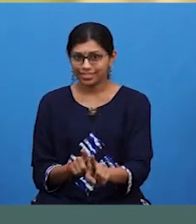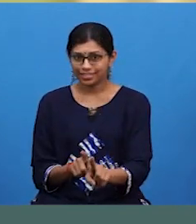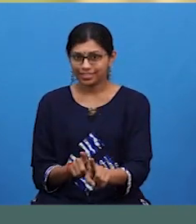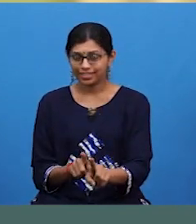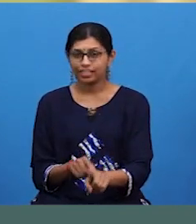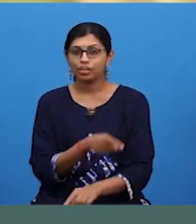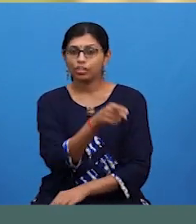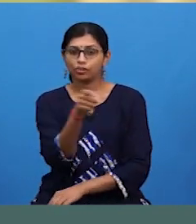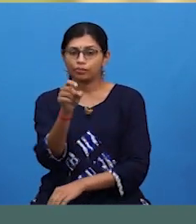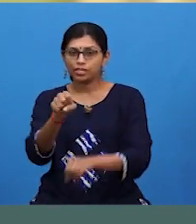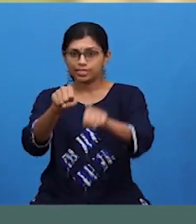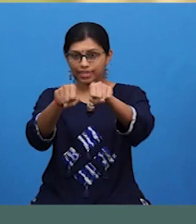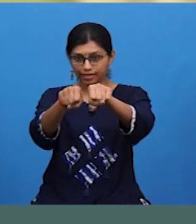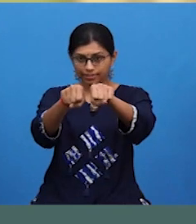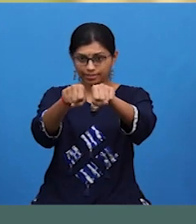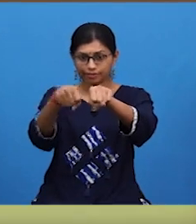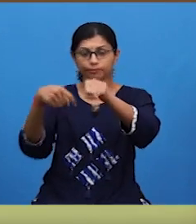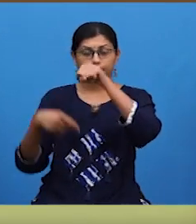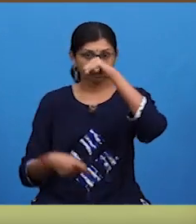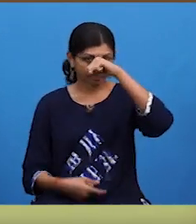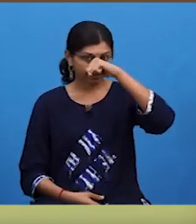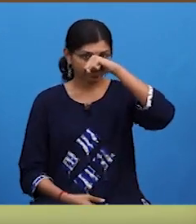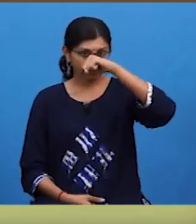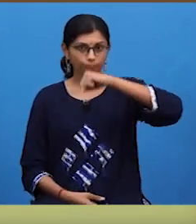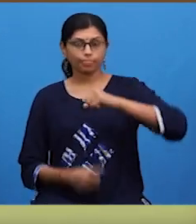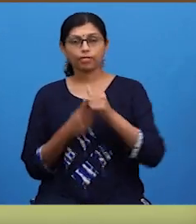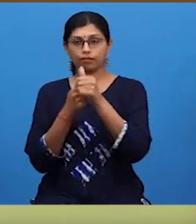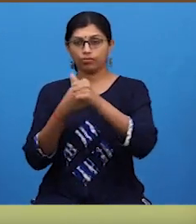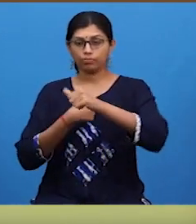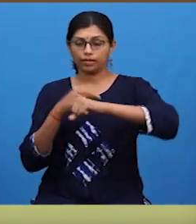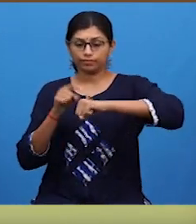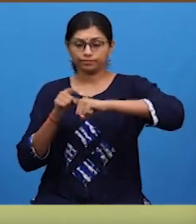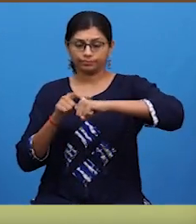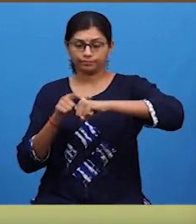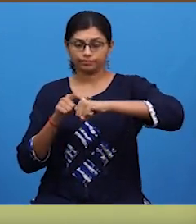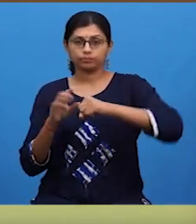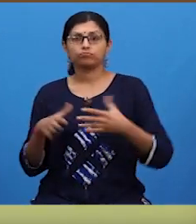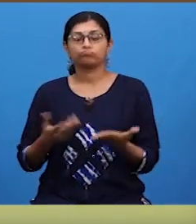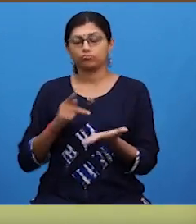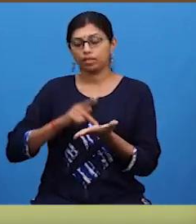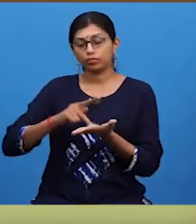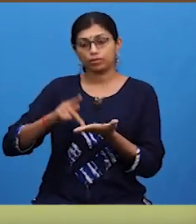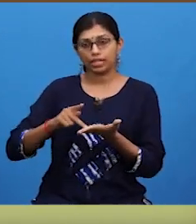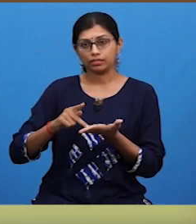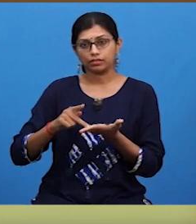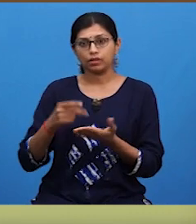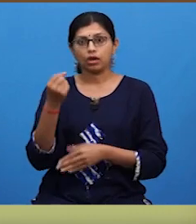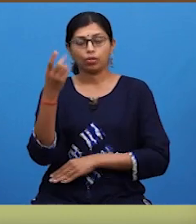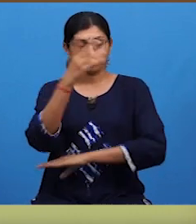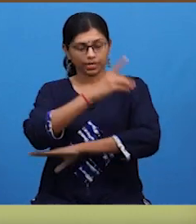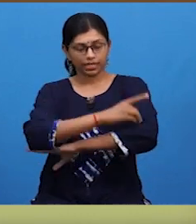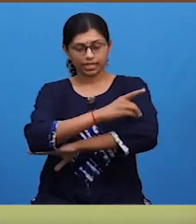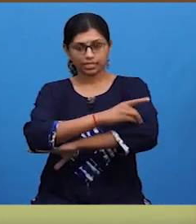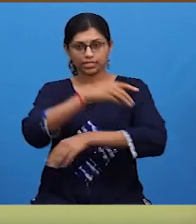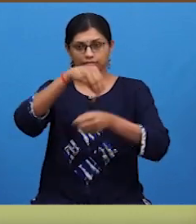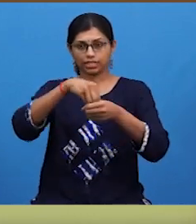fist. Just like this. Okay, believe it or not, we can actually figure